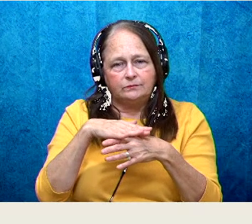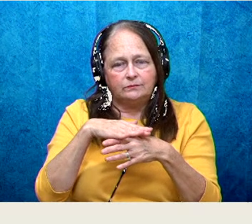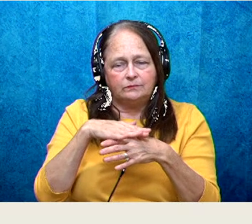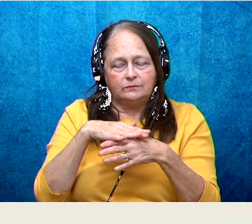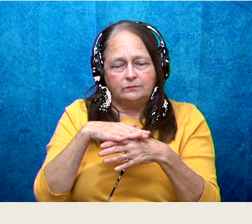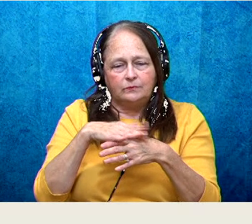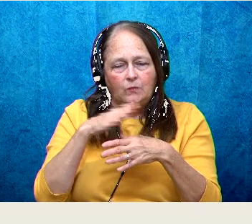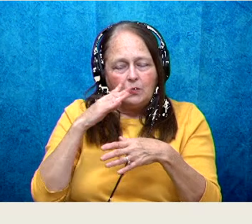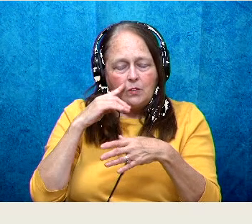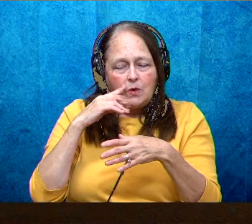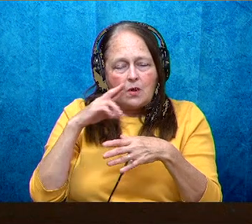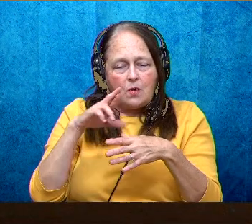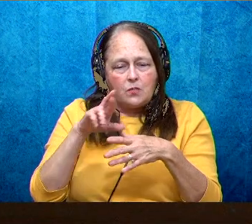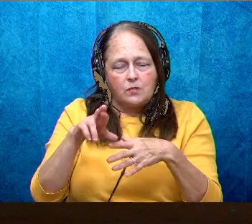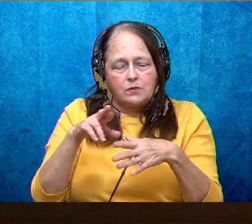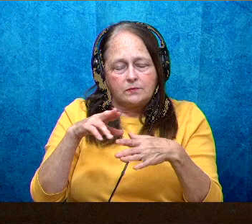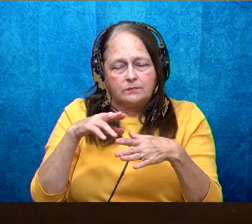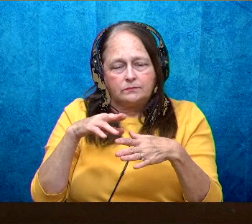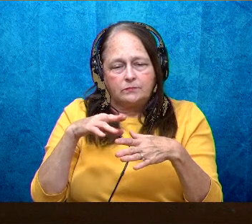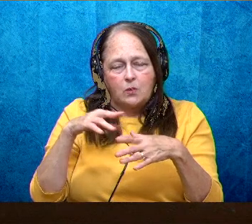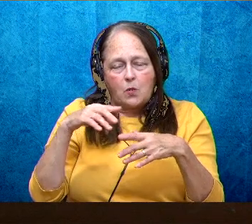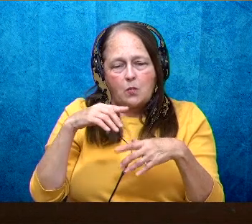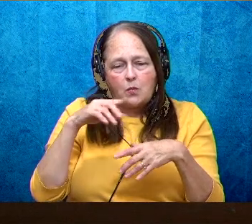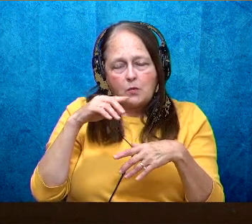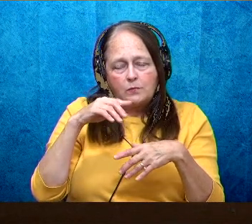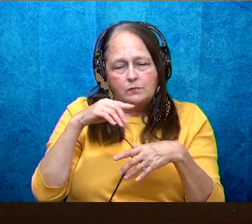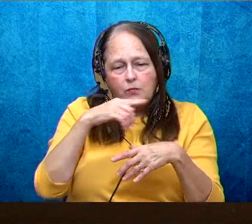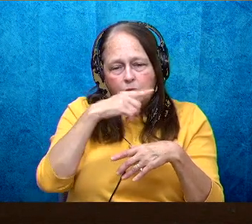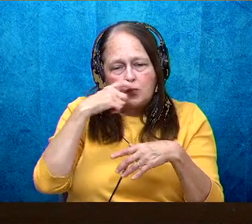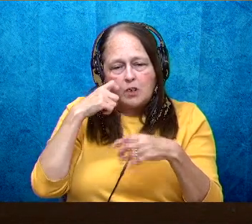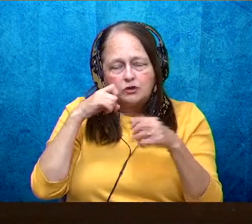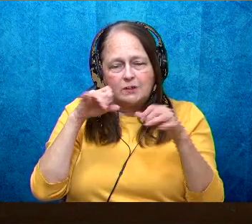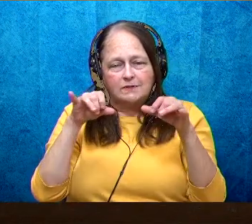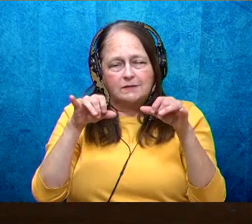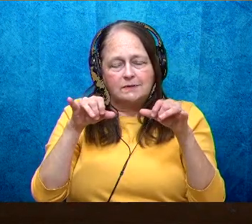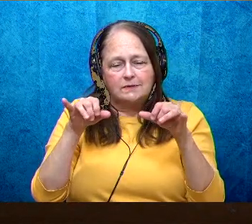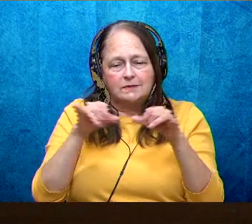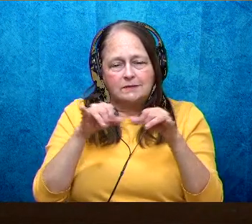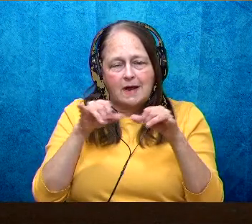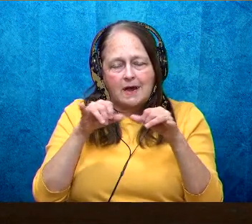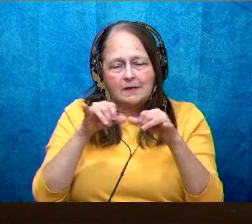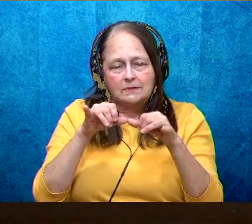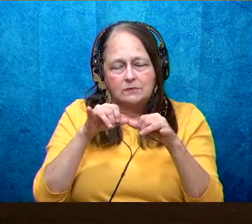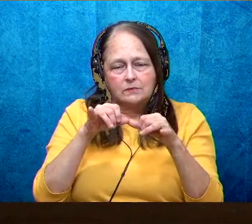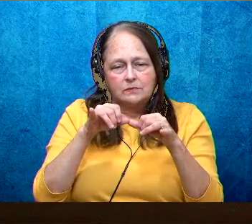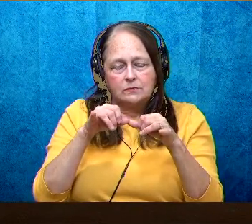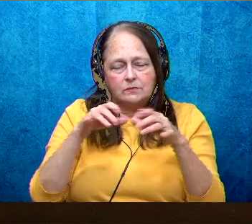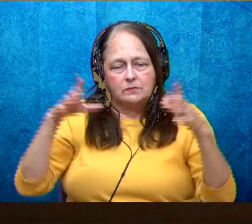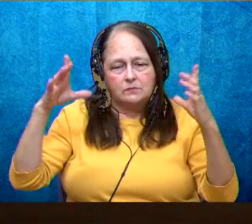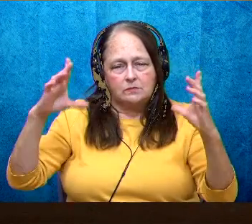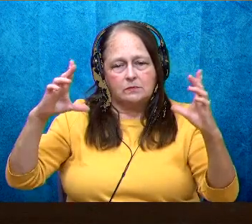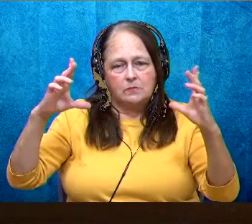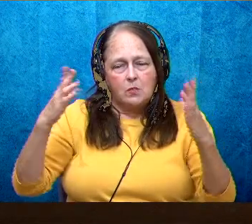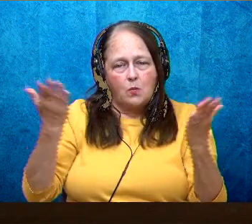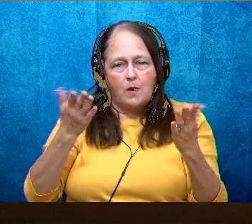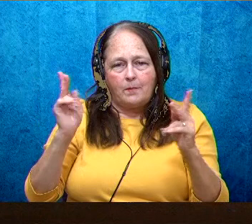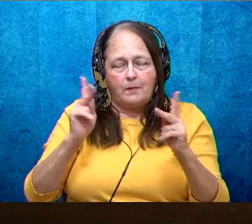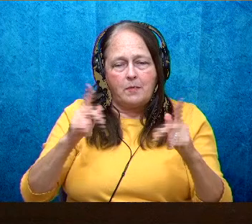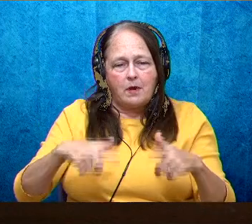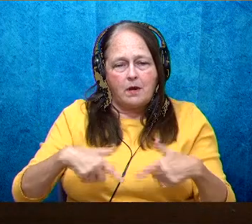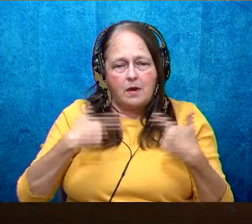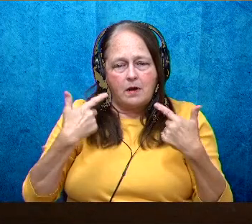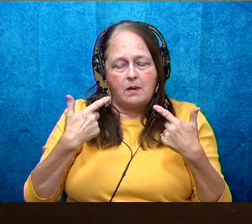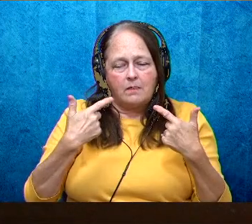We can look at Russia's size and its extreme climates. They have shaped life there. They determine where people live, what